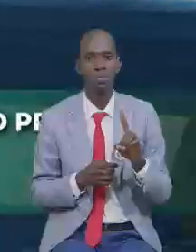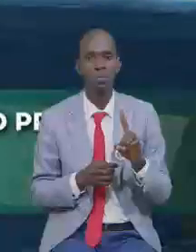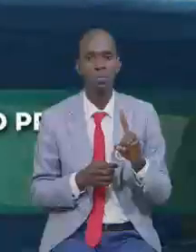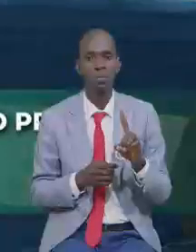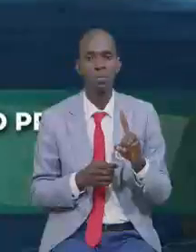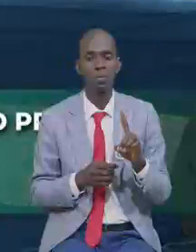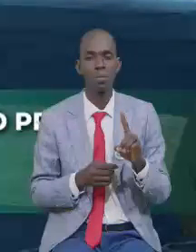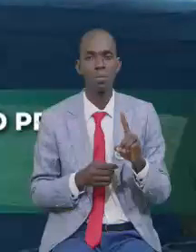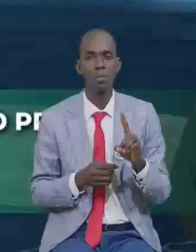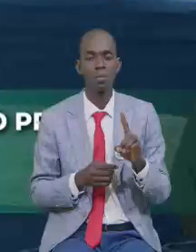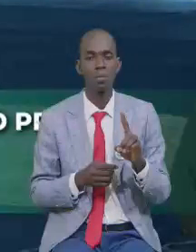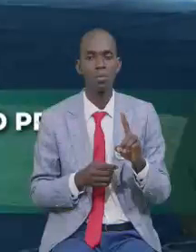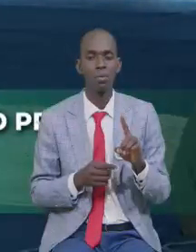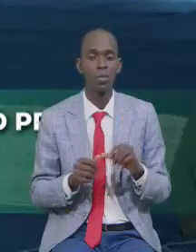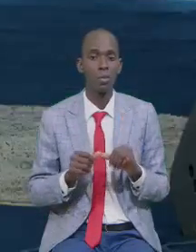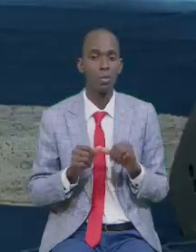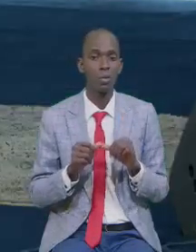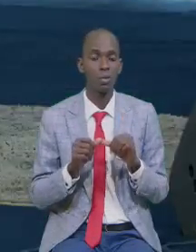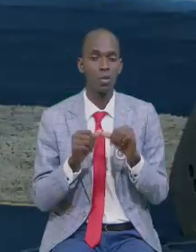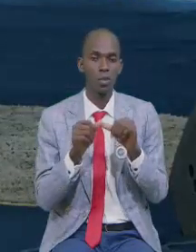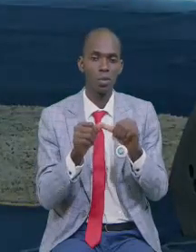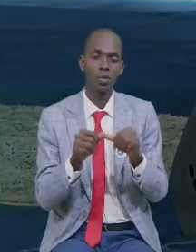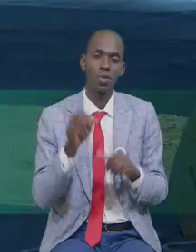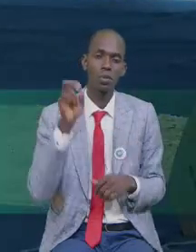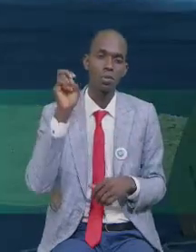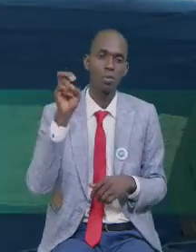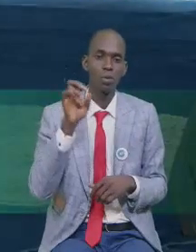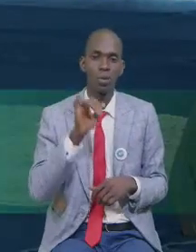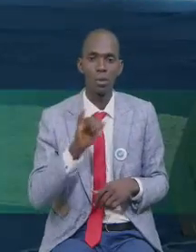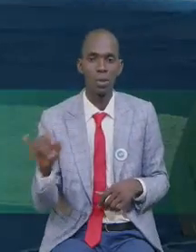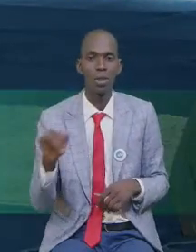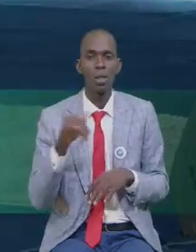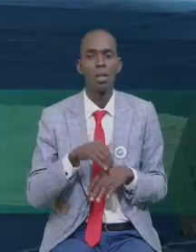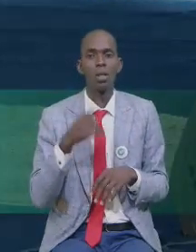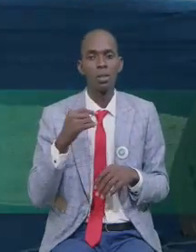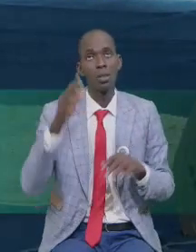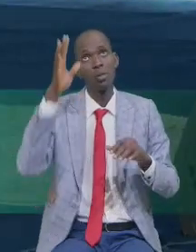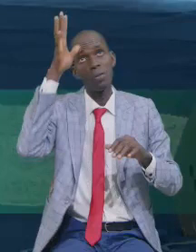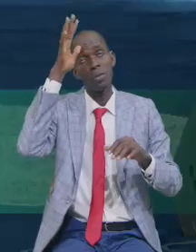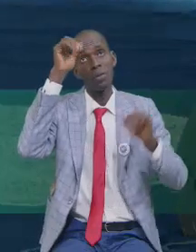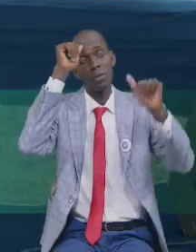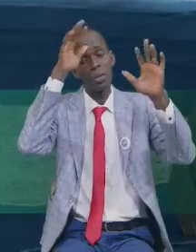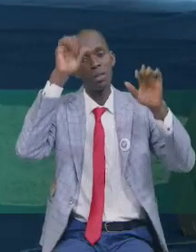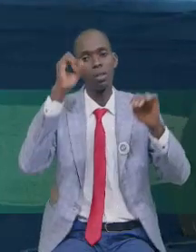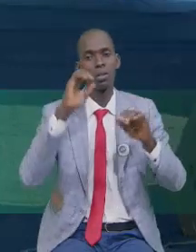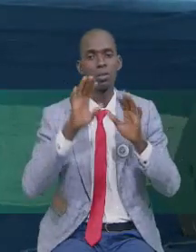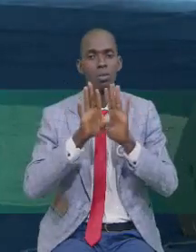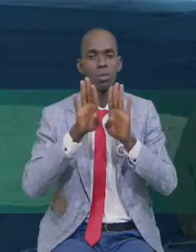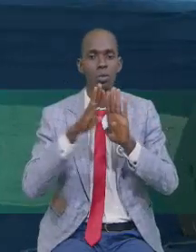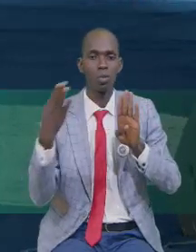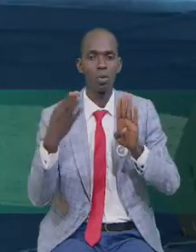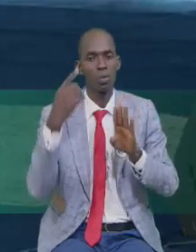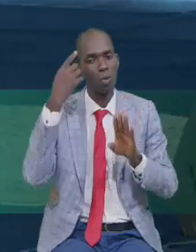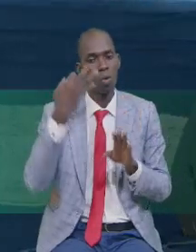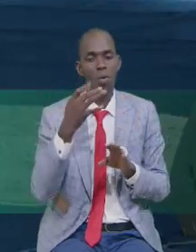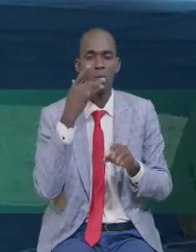importunate knocking at the Father's door of promises. Number two,